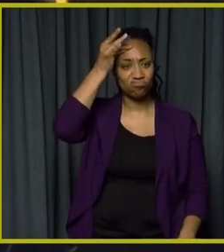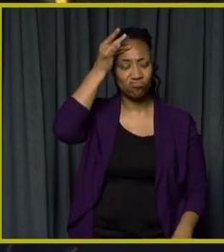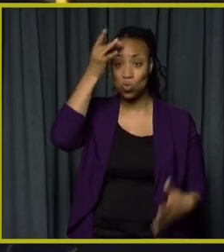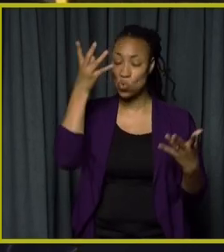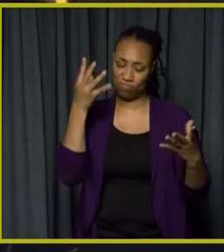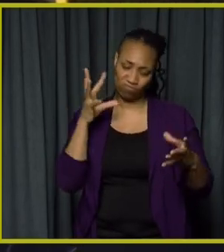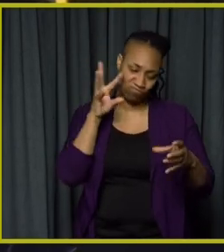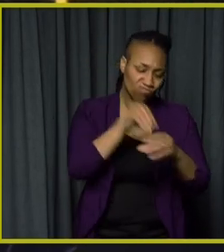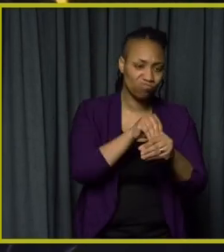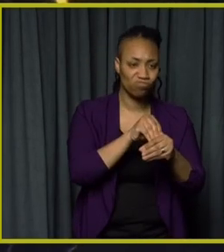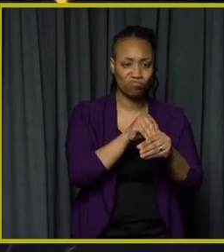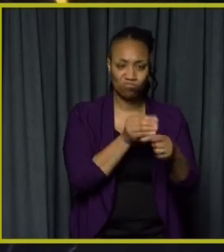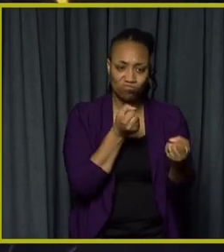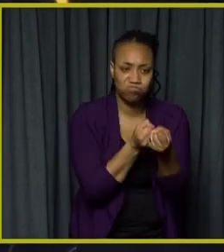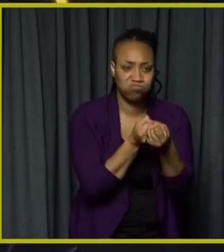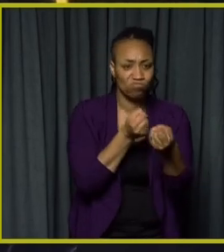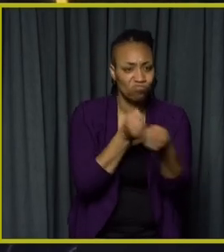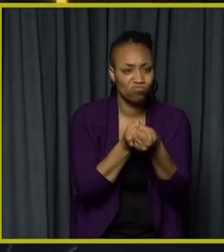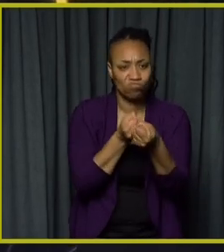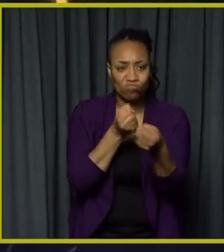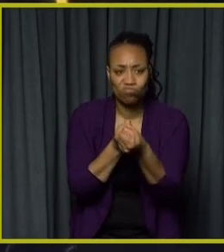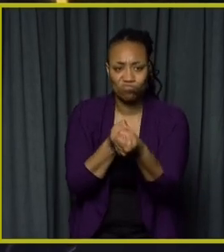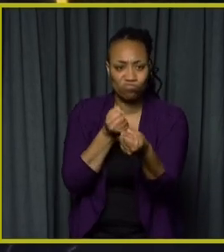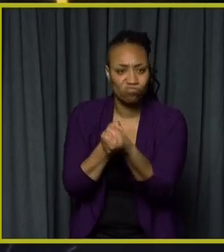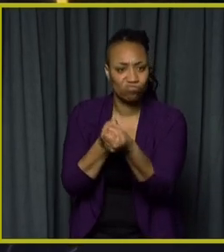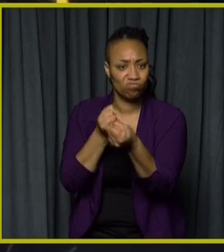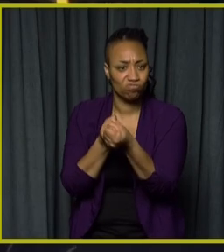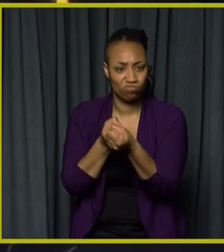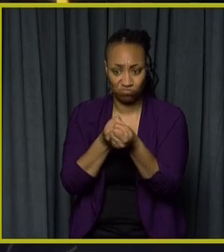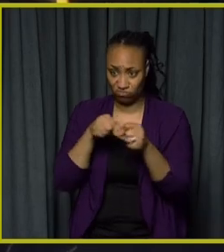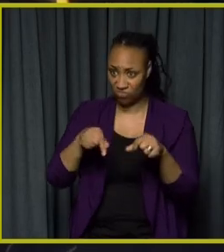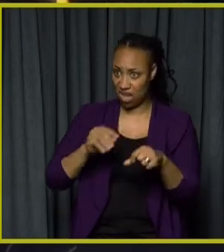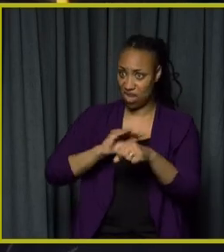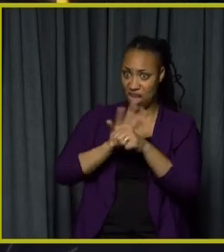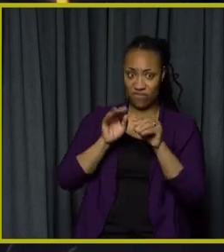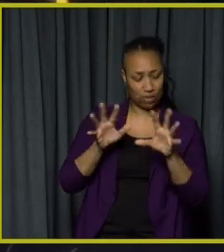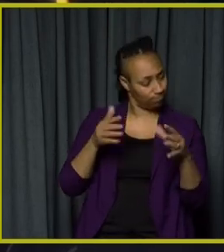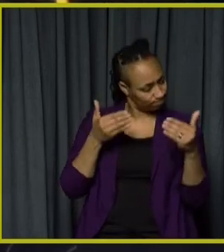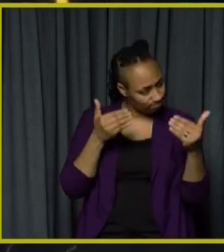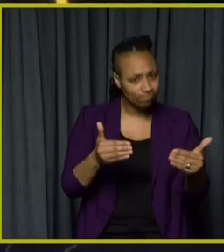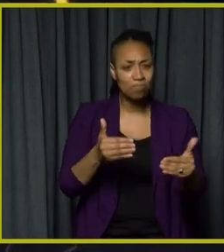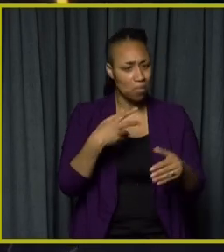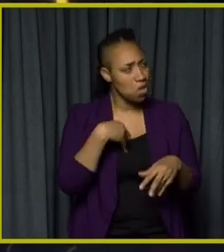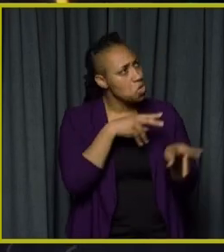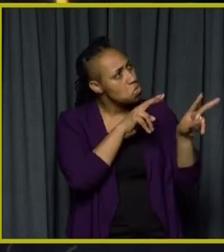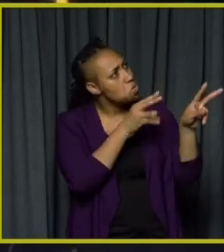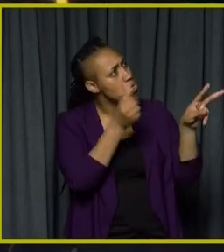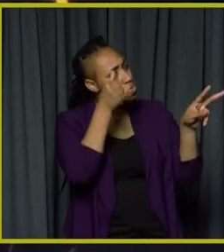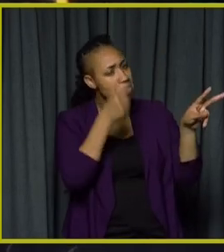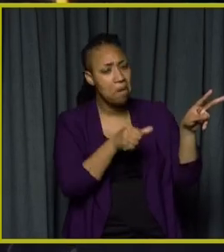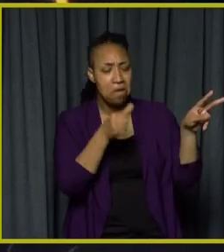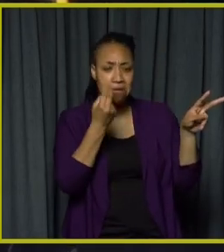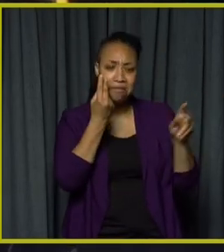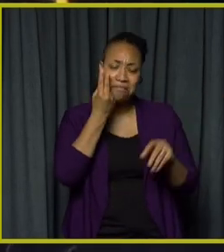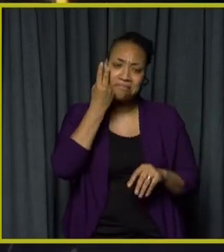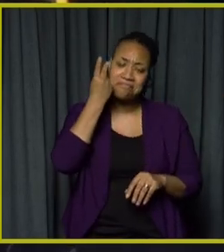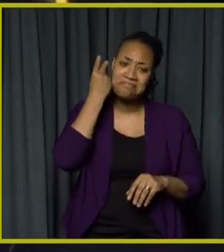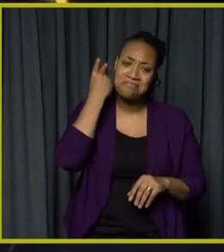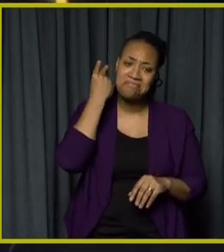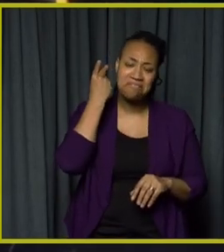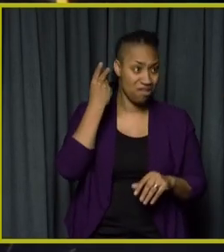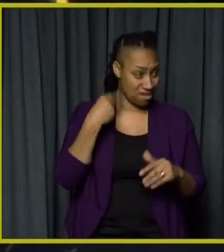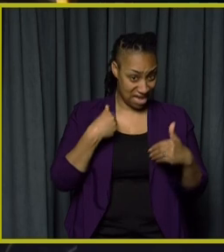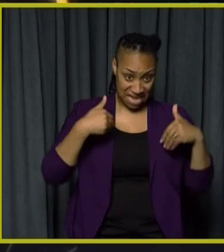devastating pandemic, we are inspired by Dr. King's courage and sacrifice and his commitment to eradicating